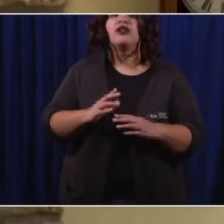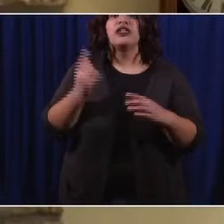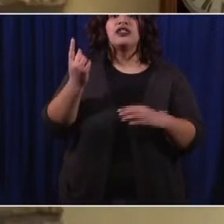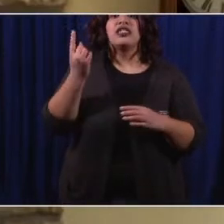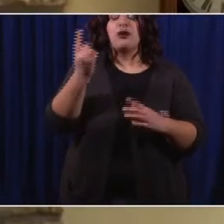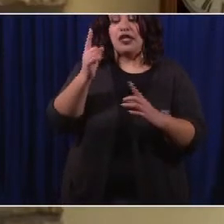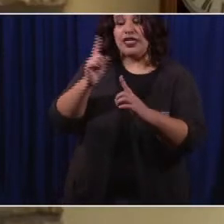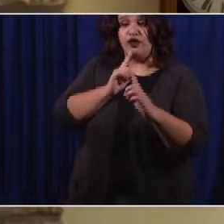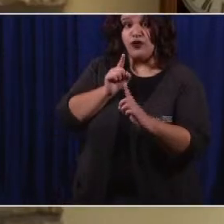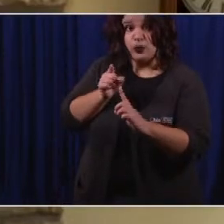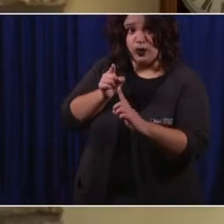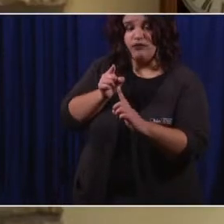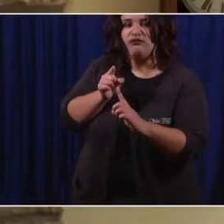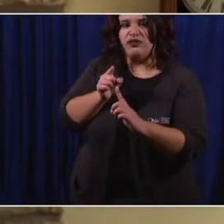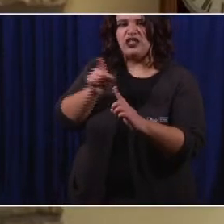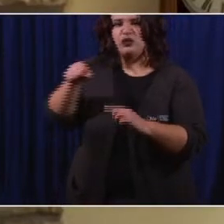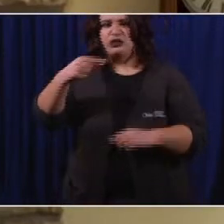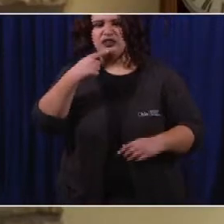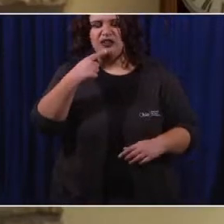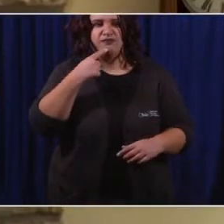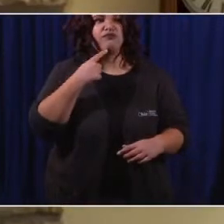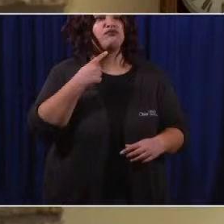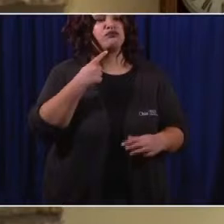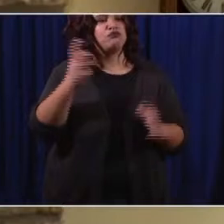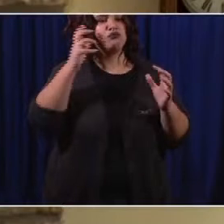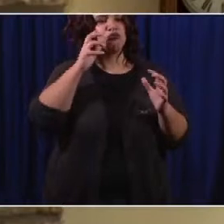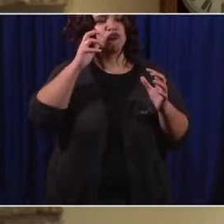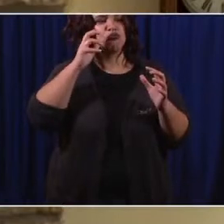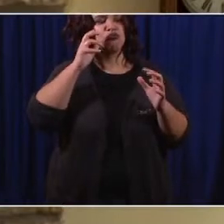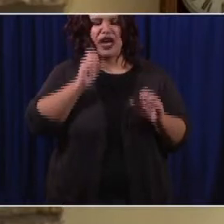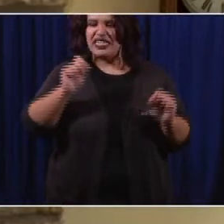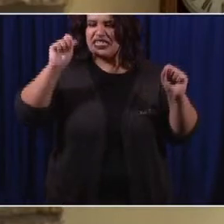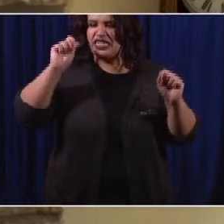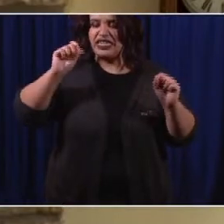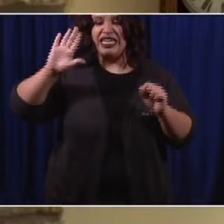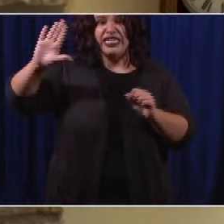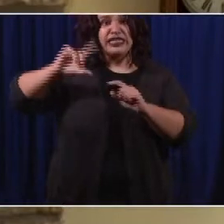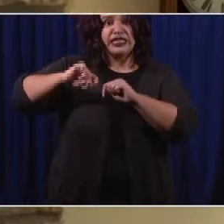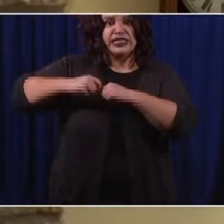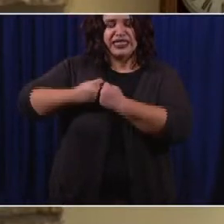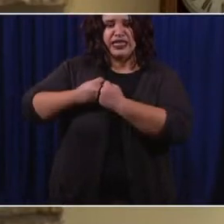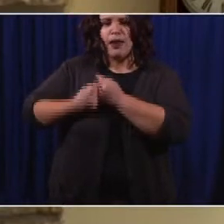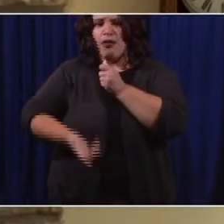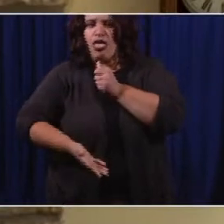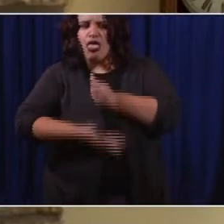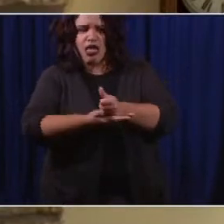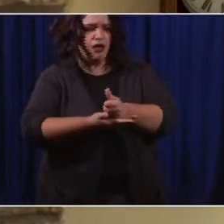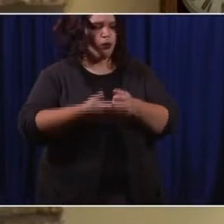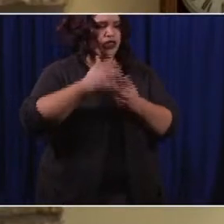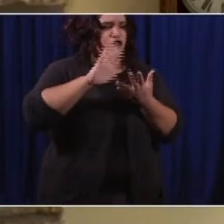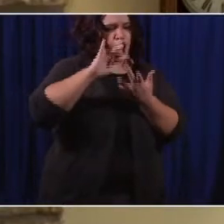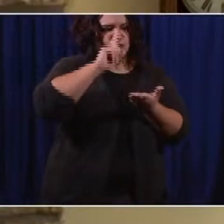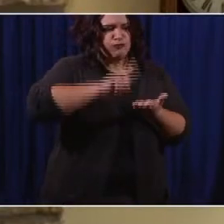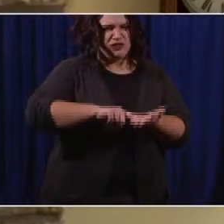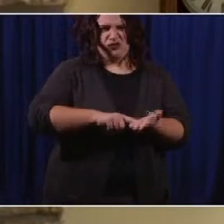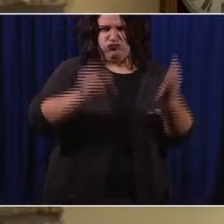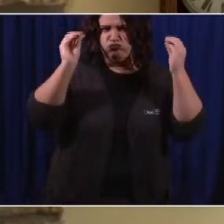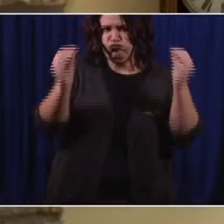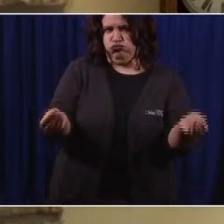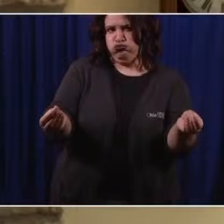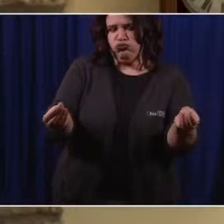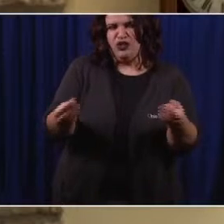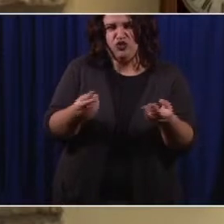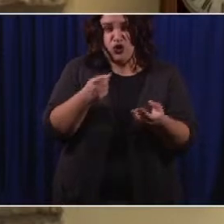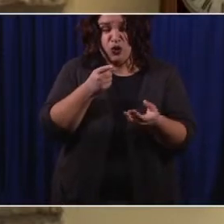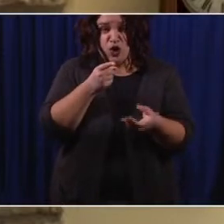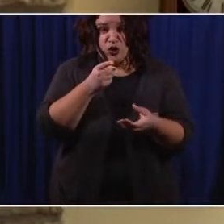Trump's administration was not helping state officials with contact tracing after the Cleveland debate last week. Can you clarify if that is still the